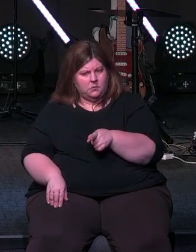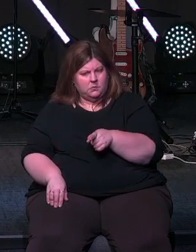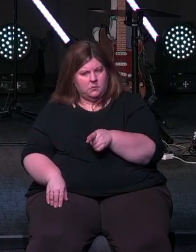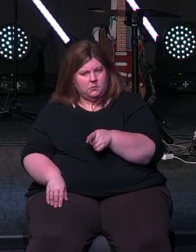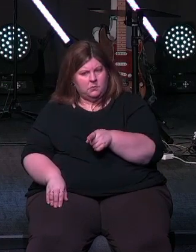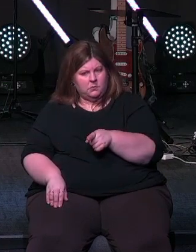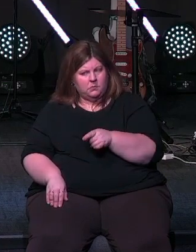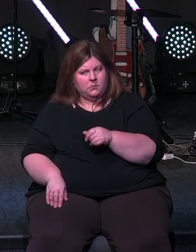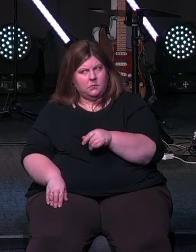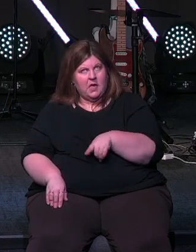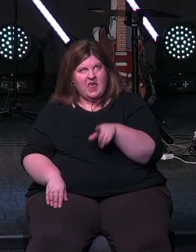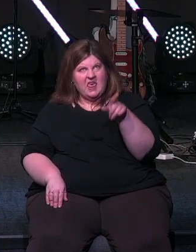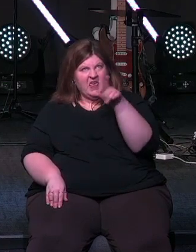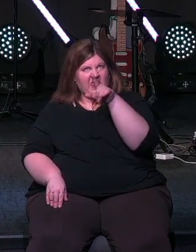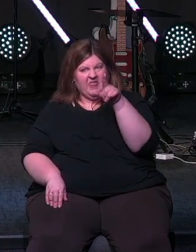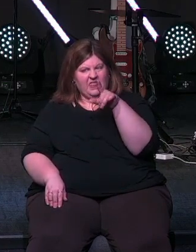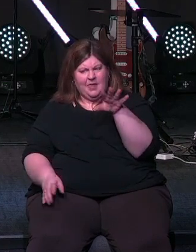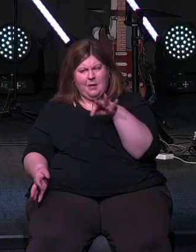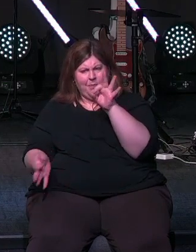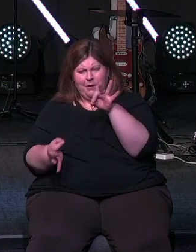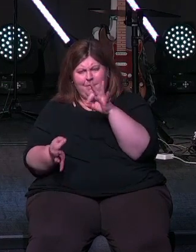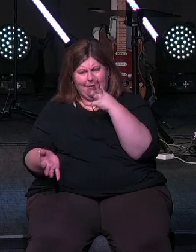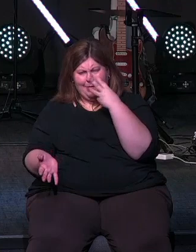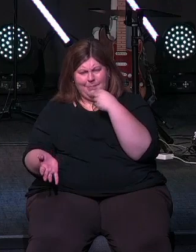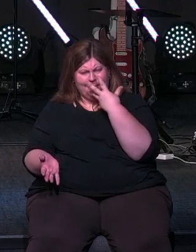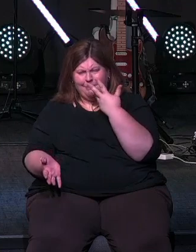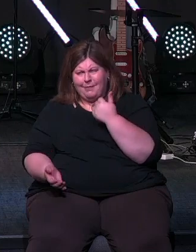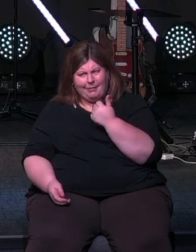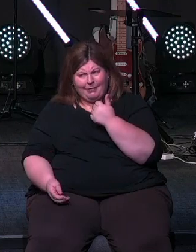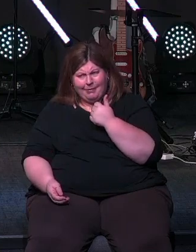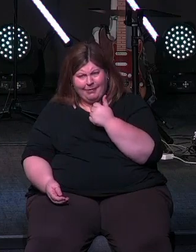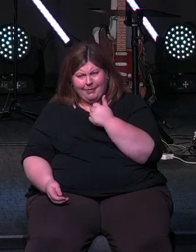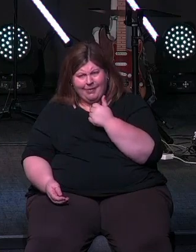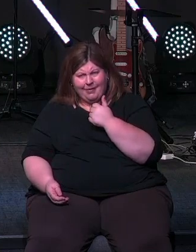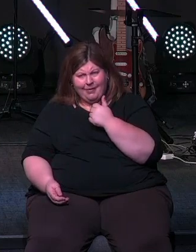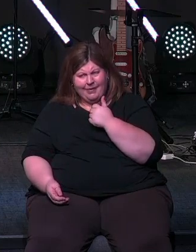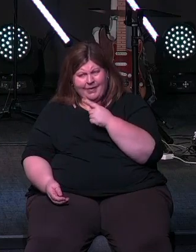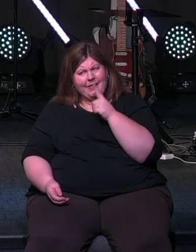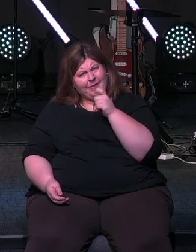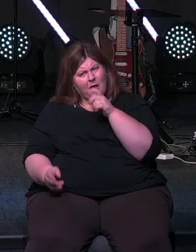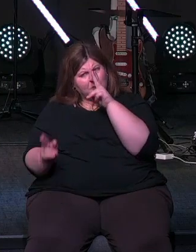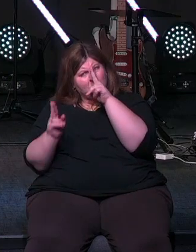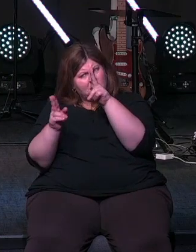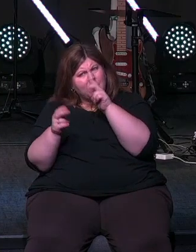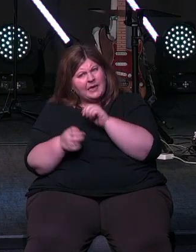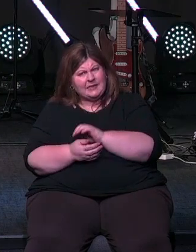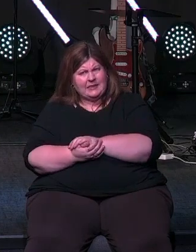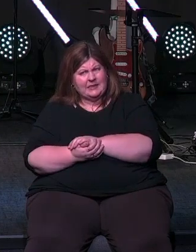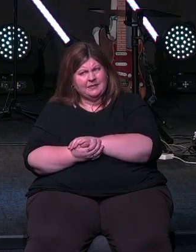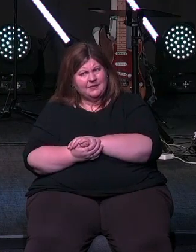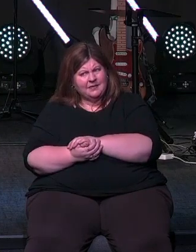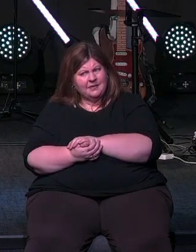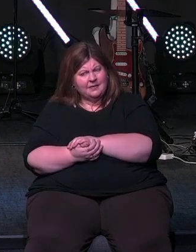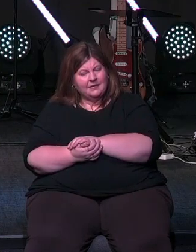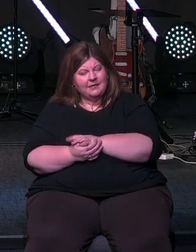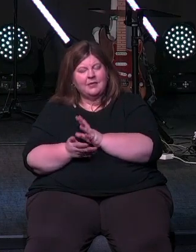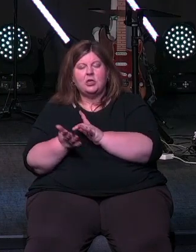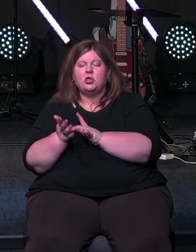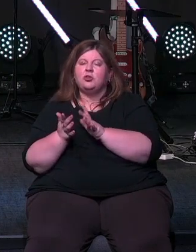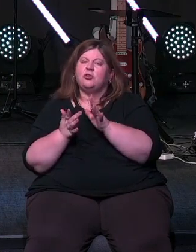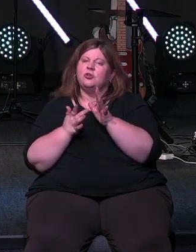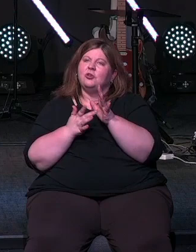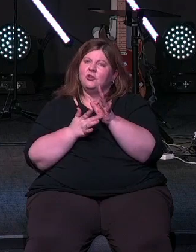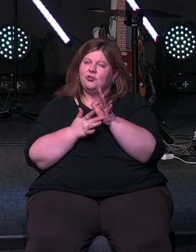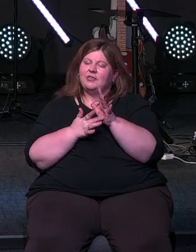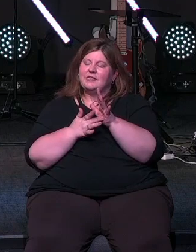perfect. They're beautiful. They ought to be respected. Jesus, as he's